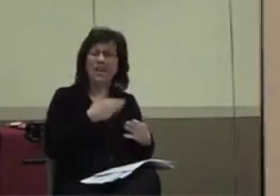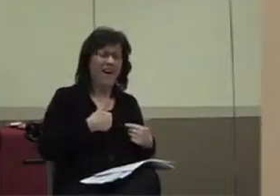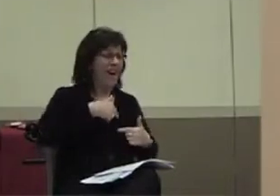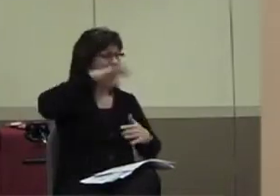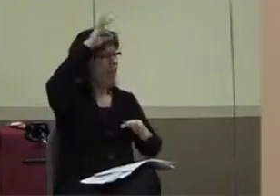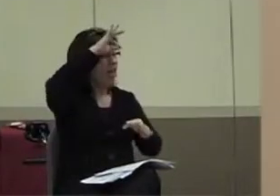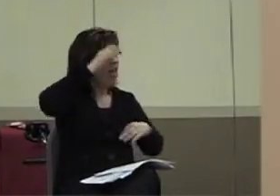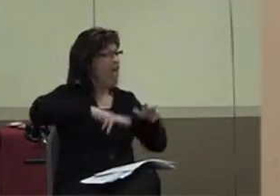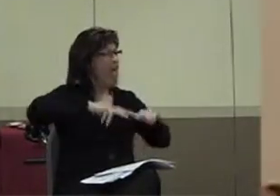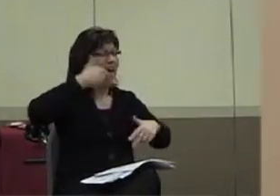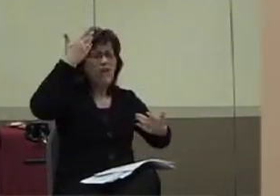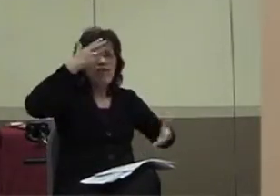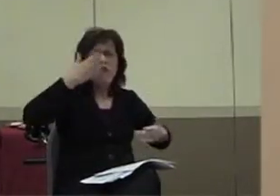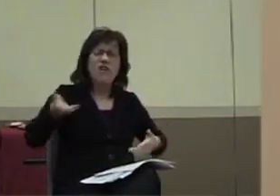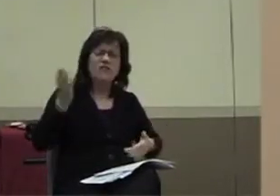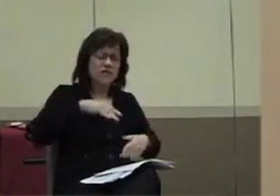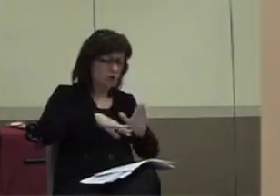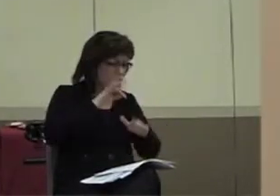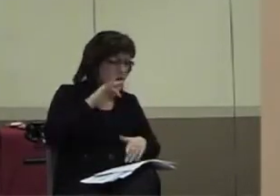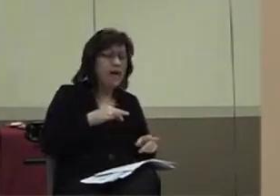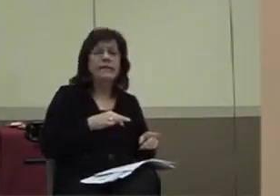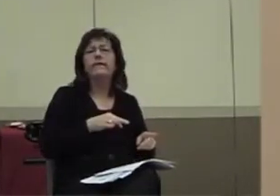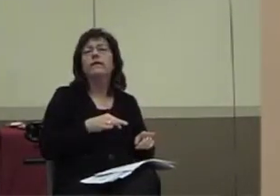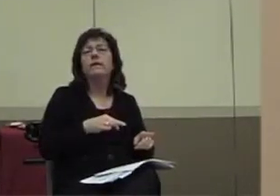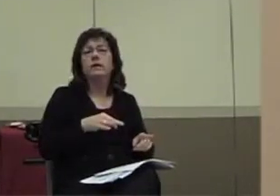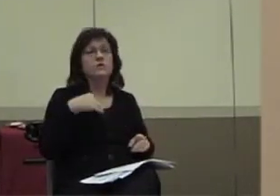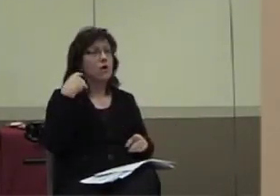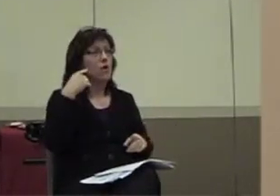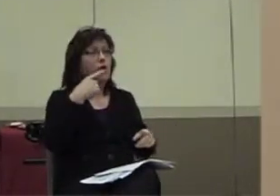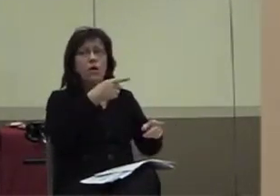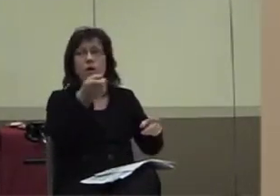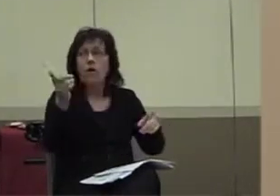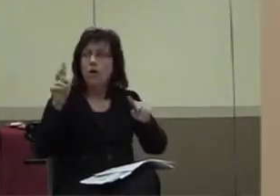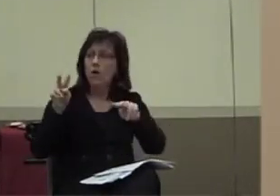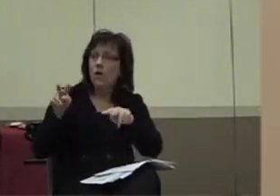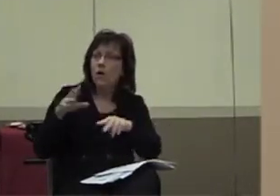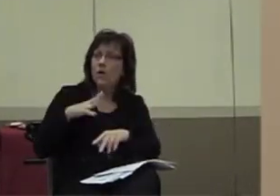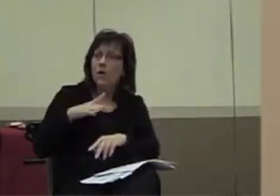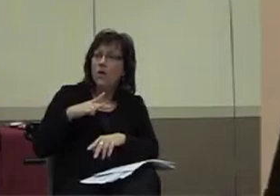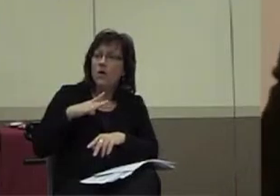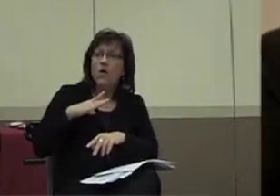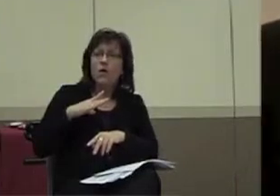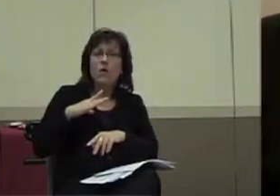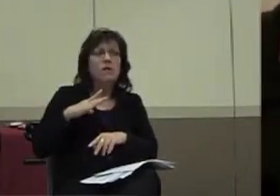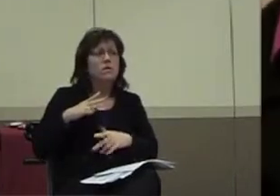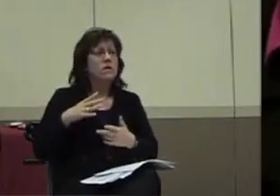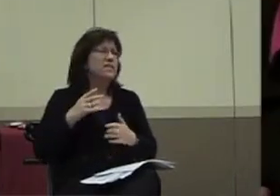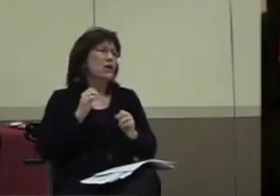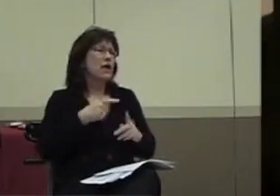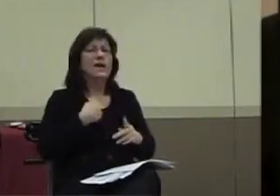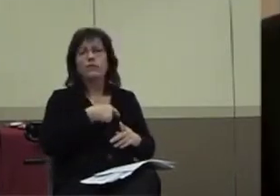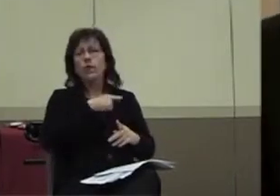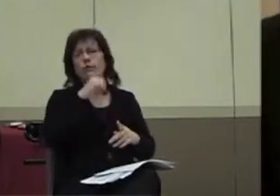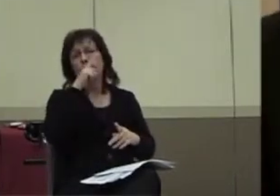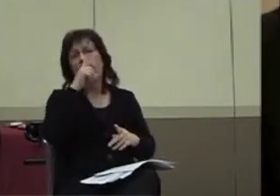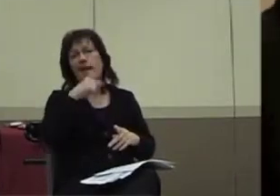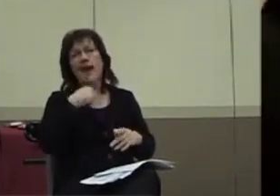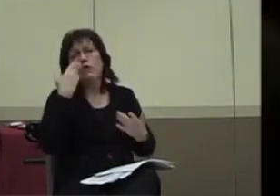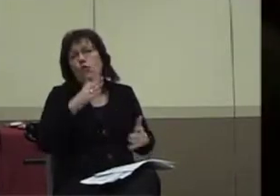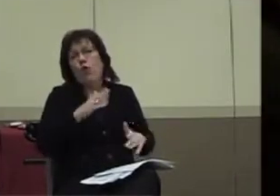I, you know, and so the kid looks good. It's okay if we act like we don't know how to do something, to get a kid to do